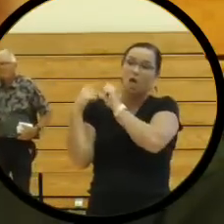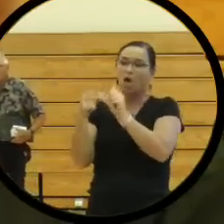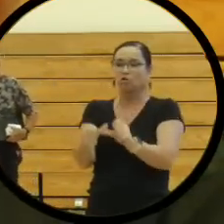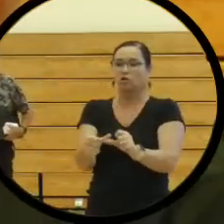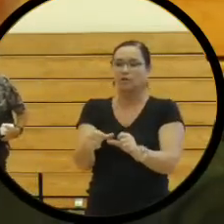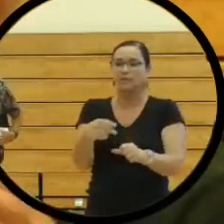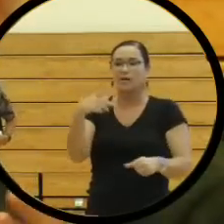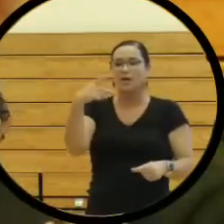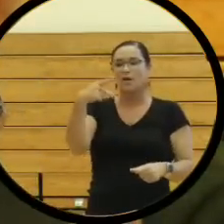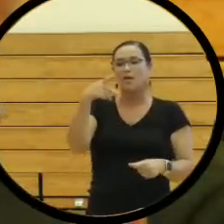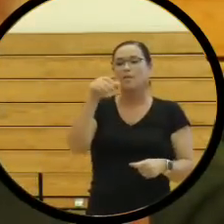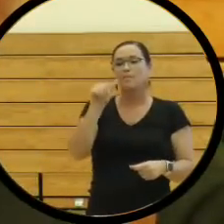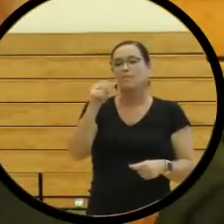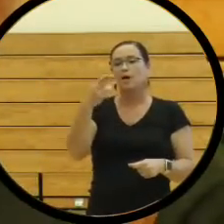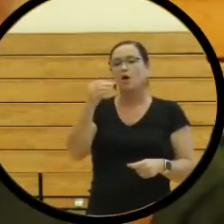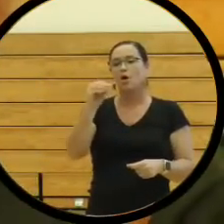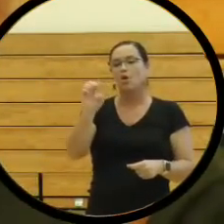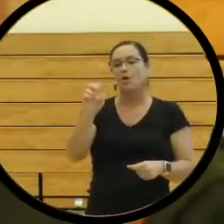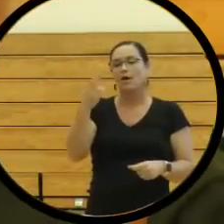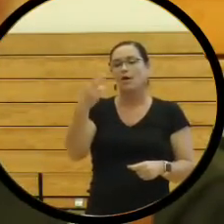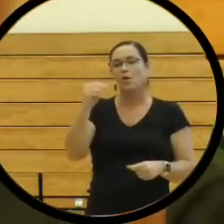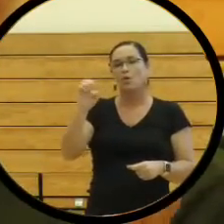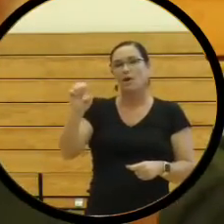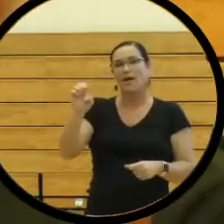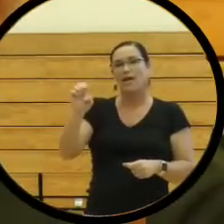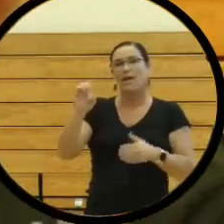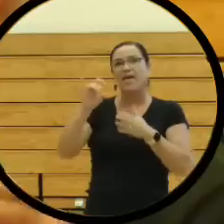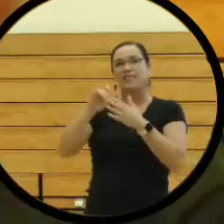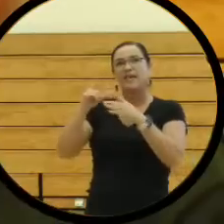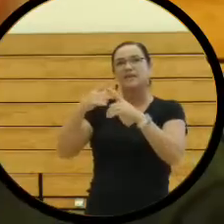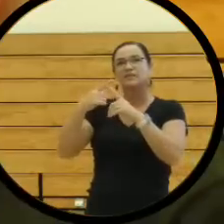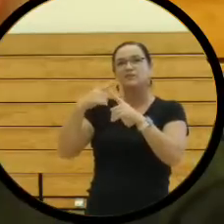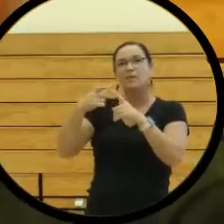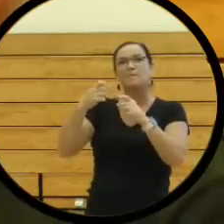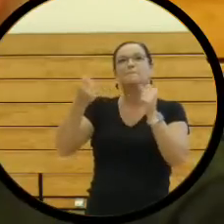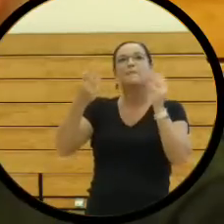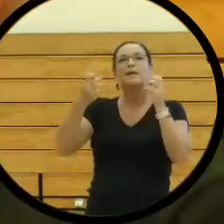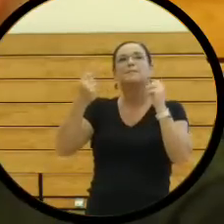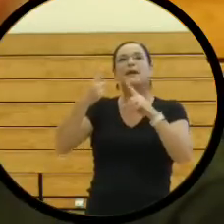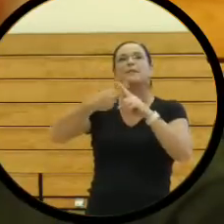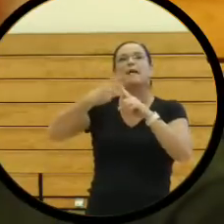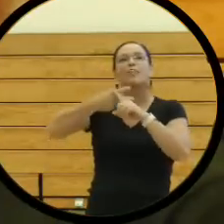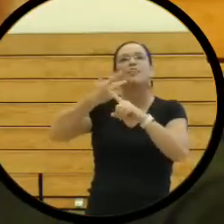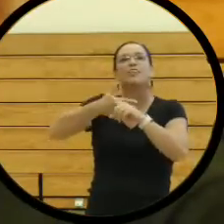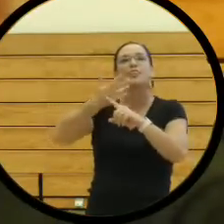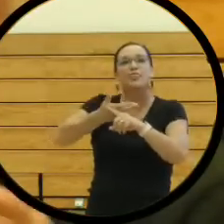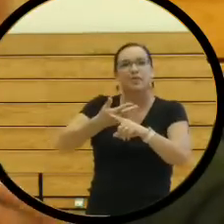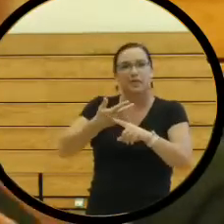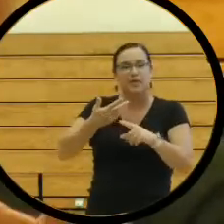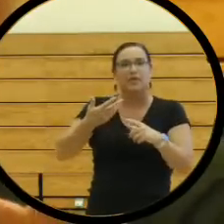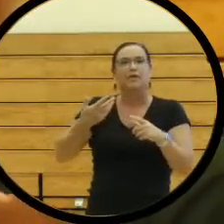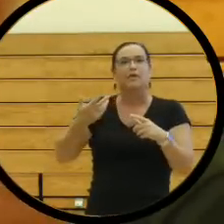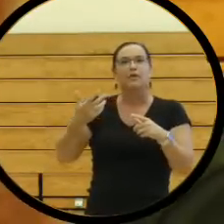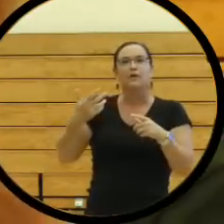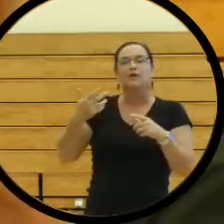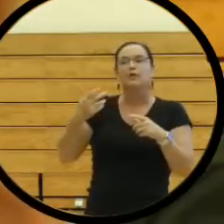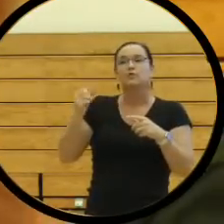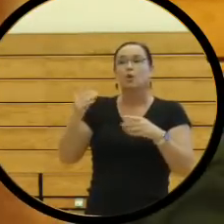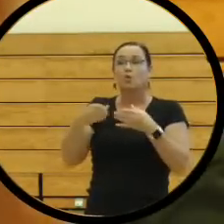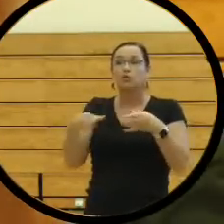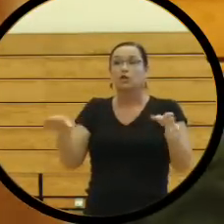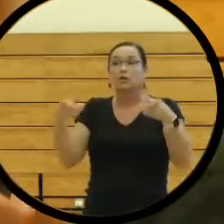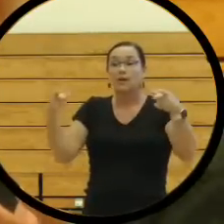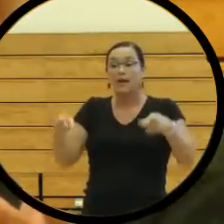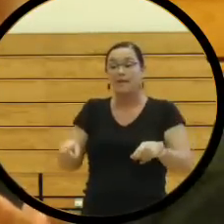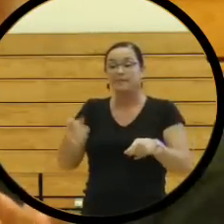Pahoehoe is from Mauna Loa eruptions that last for many months. So what generally happens